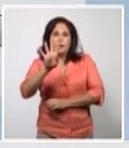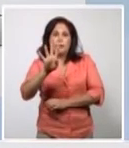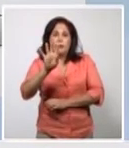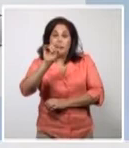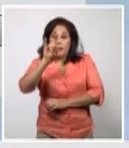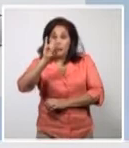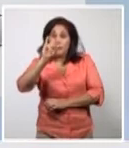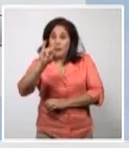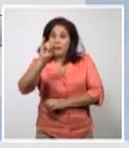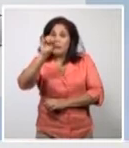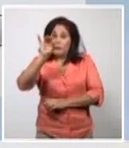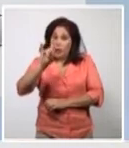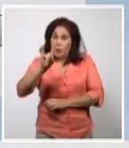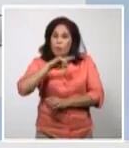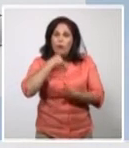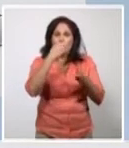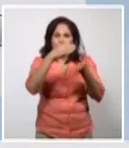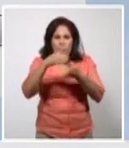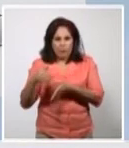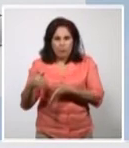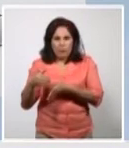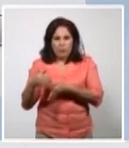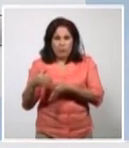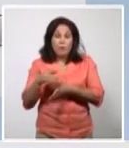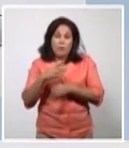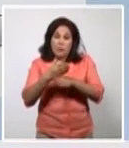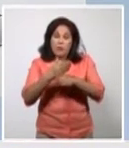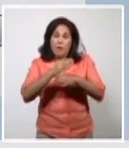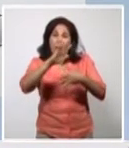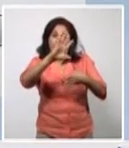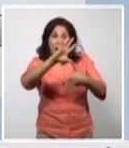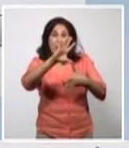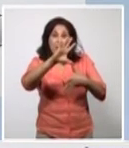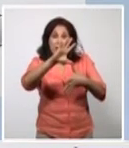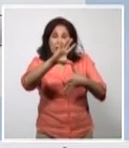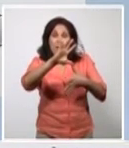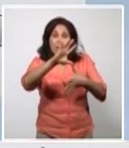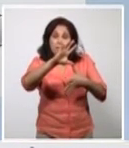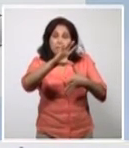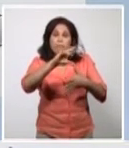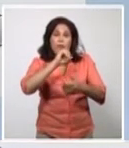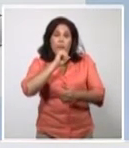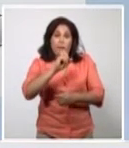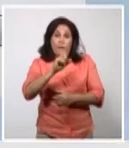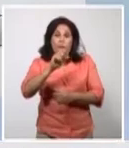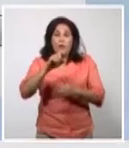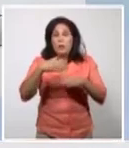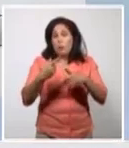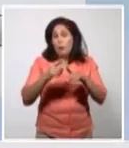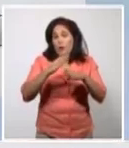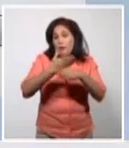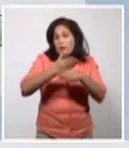117,069 deaths. And as I said, the lethality of the region is of